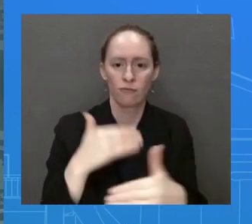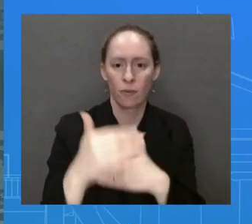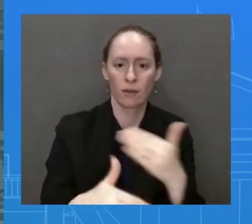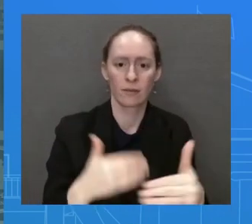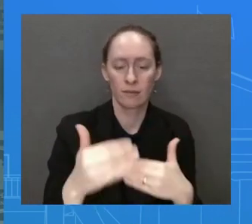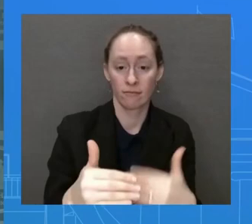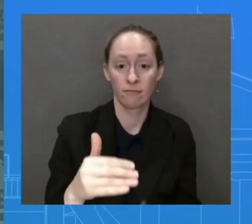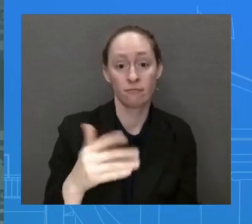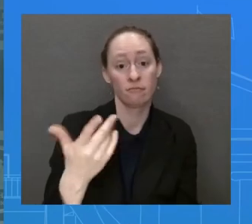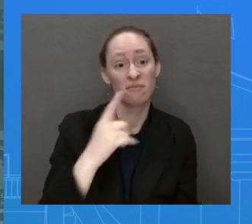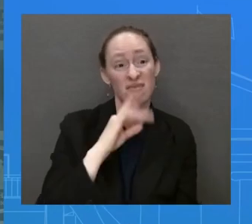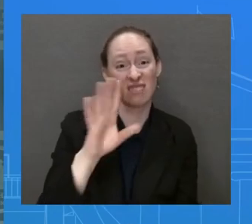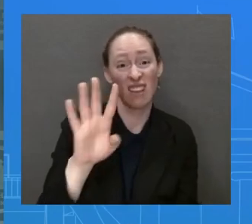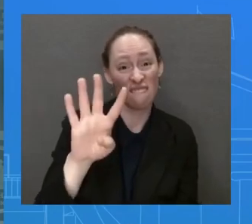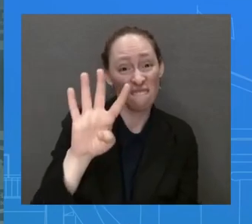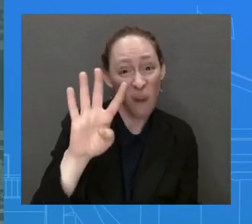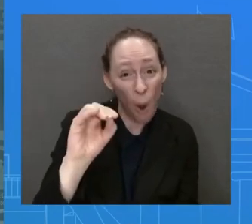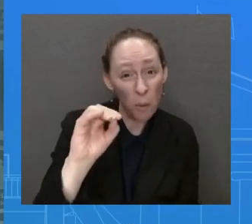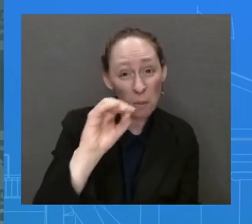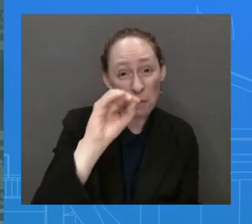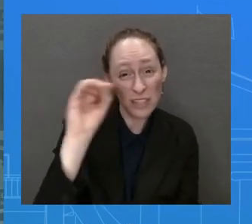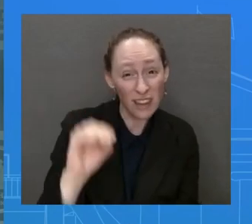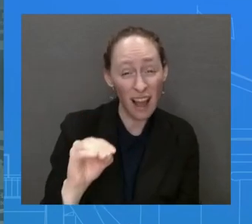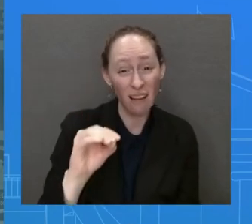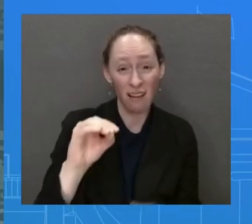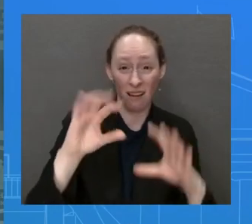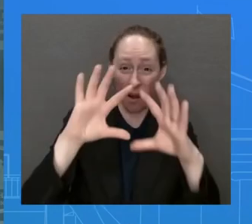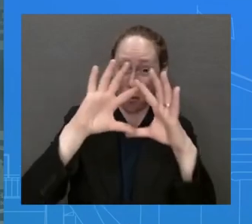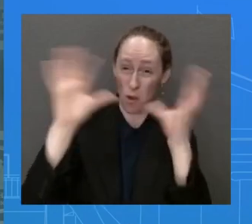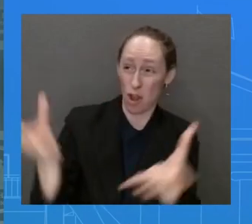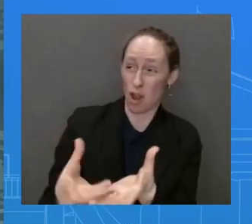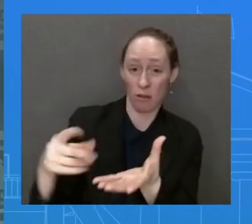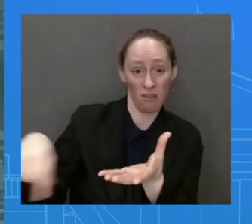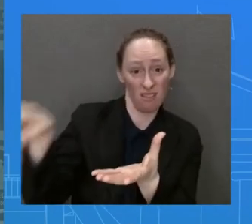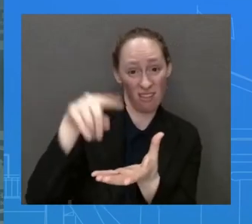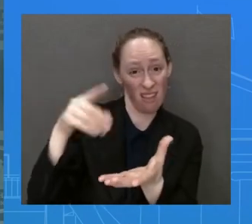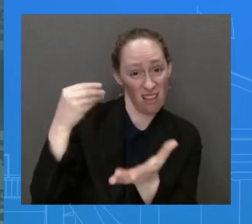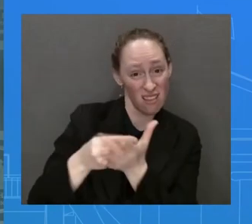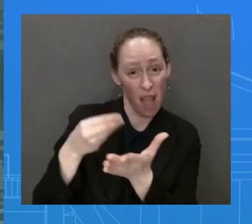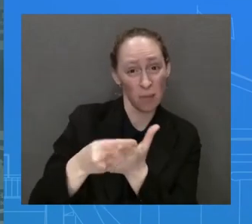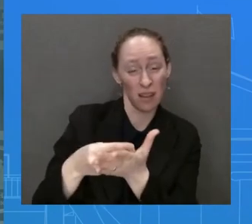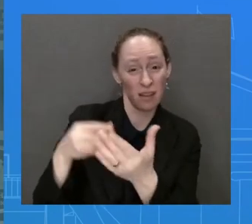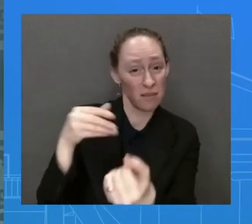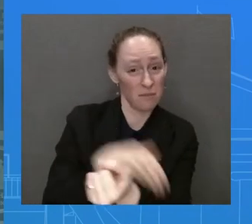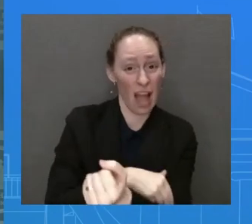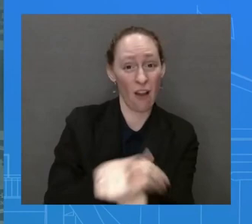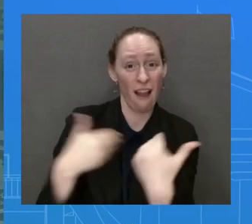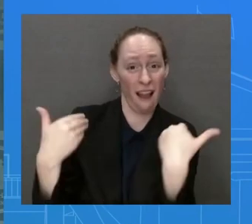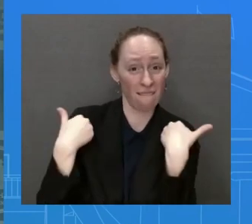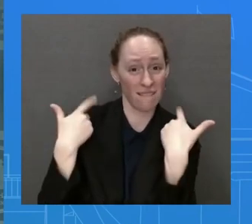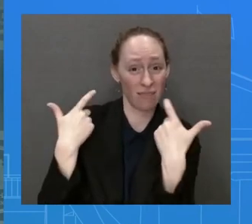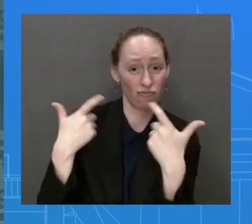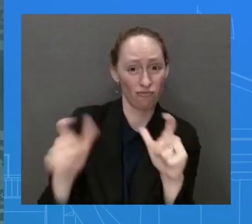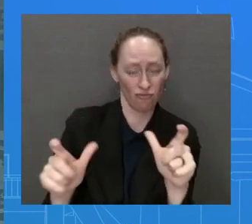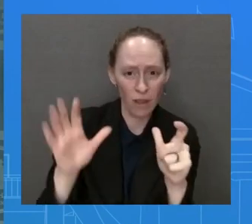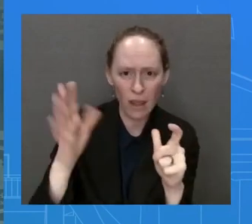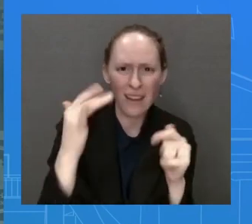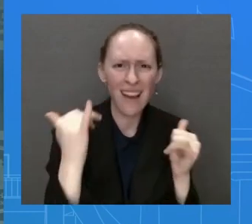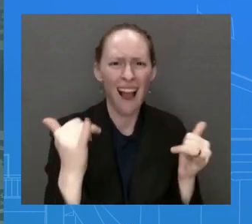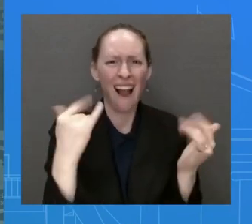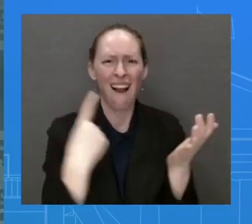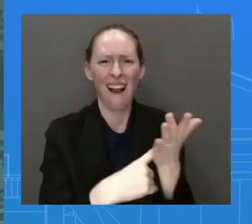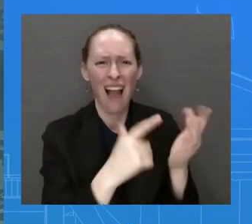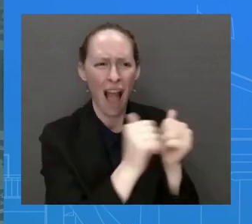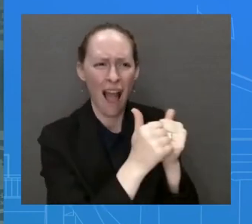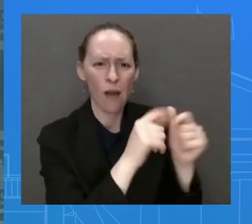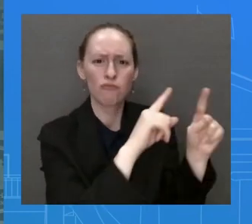depend on how well governments harness innovation. So that is part of it, right? We got to see how this works through, especially the transformations afoot